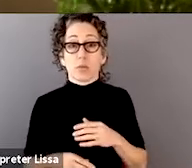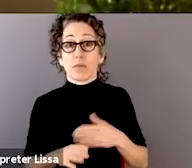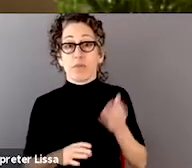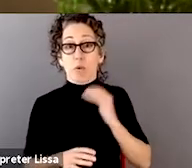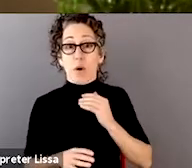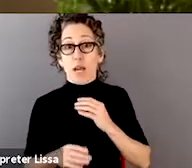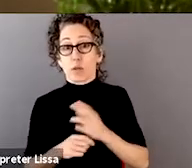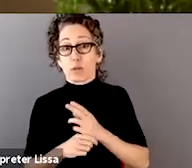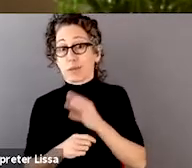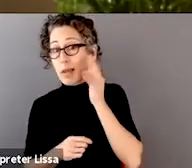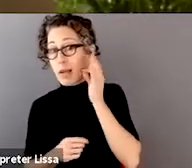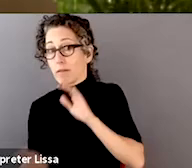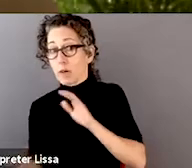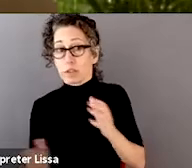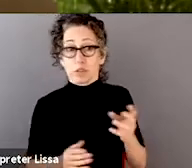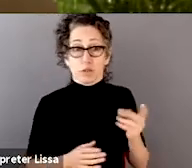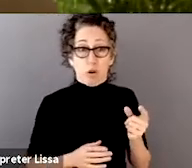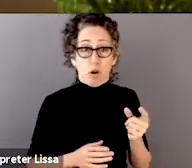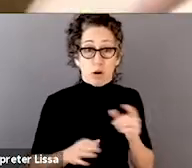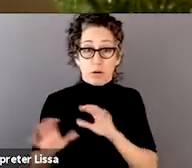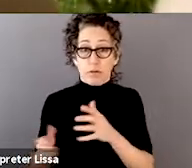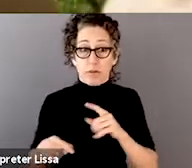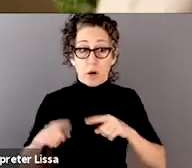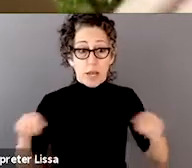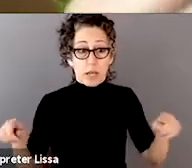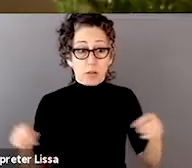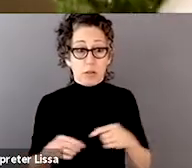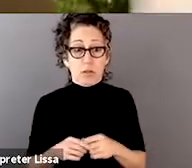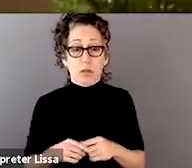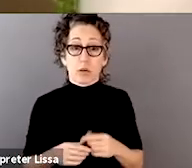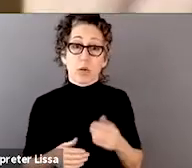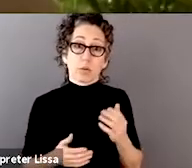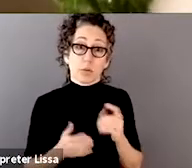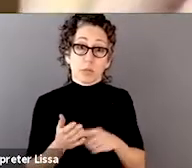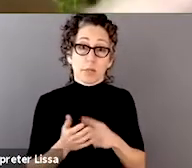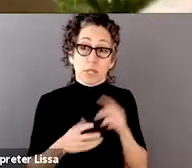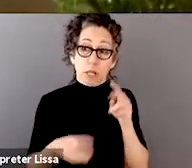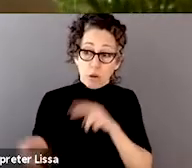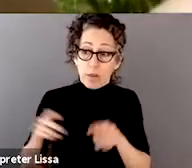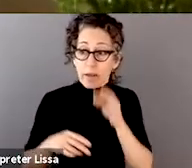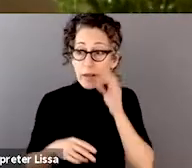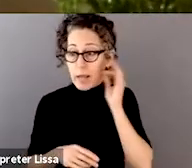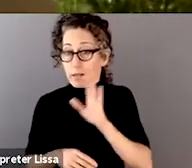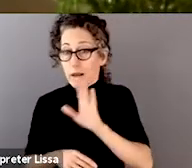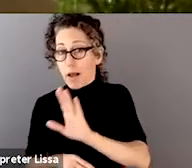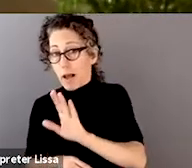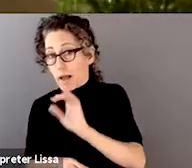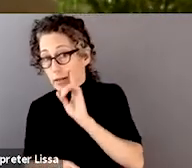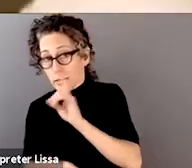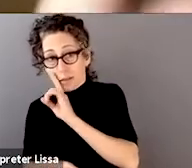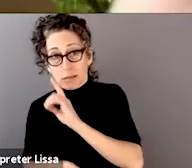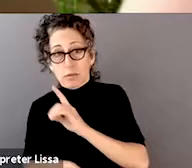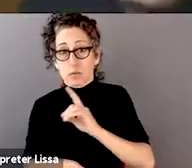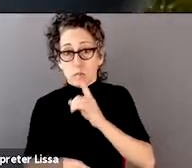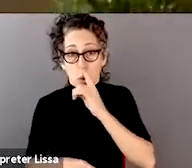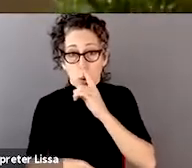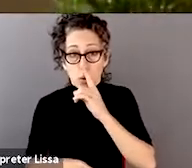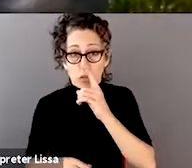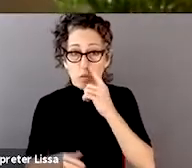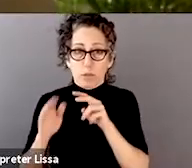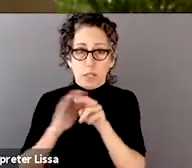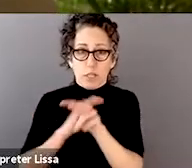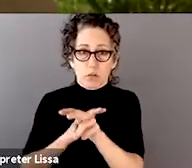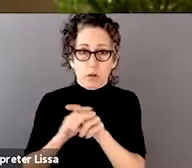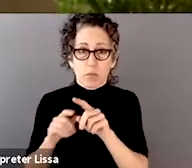classification, ideally a model should look at features like the cat's eyes or nose or something like that and make predictions. But if it is looking